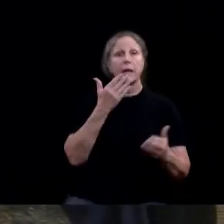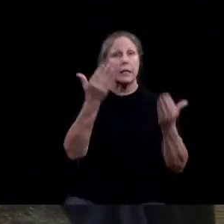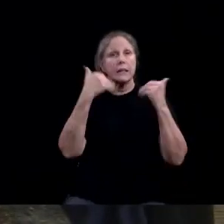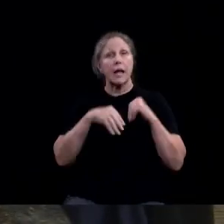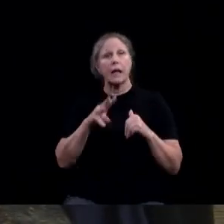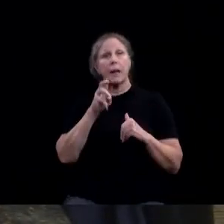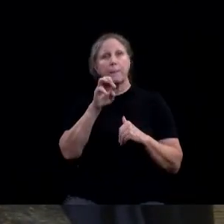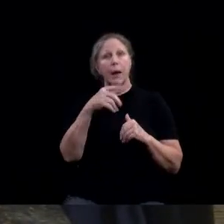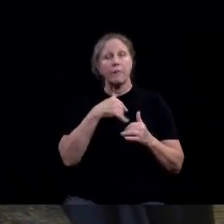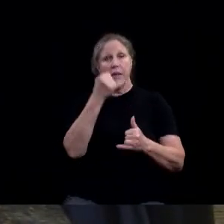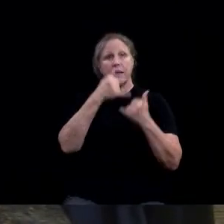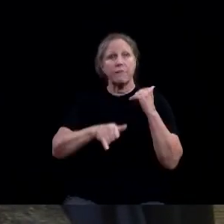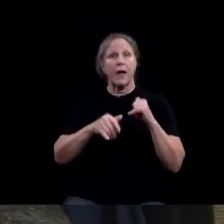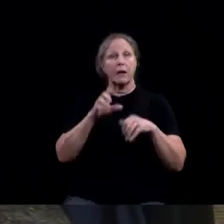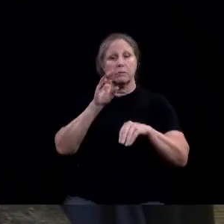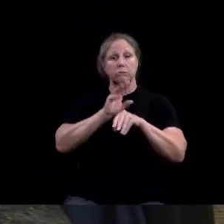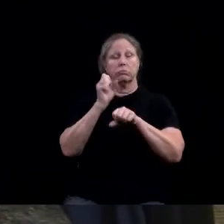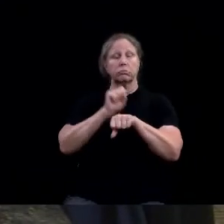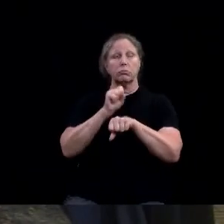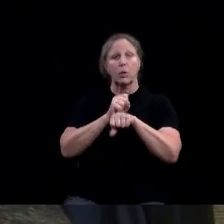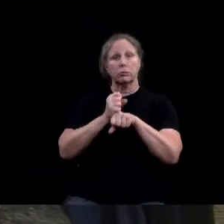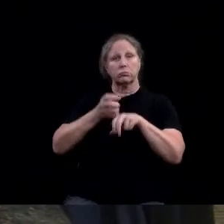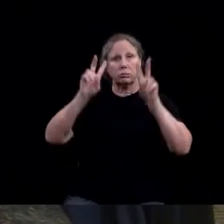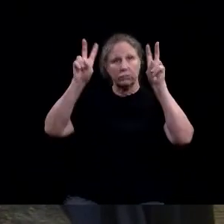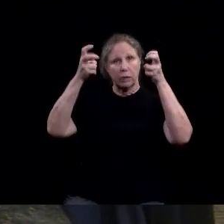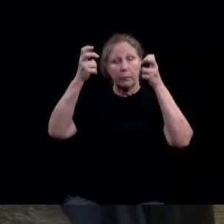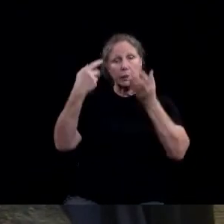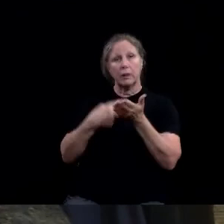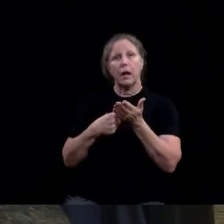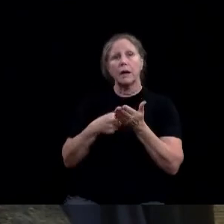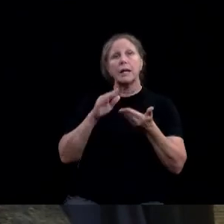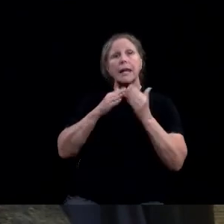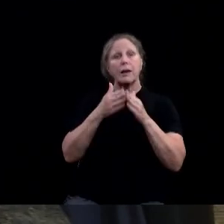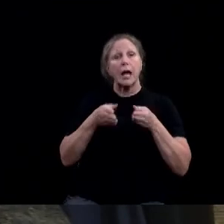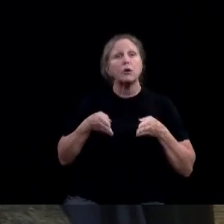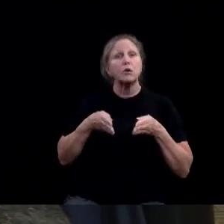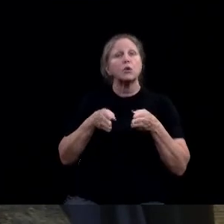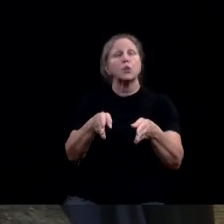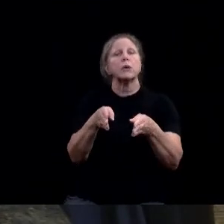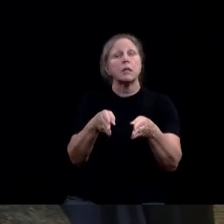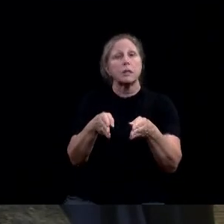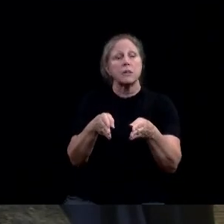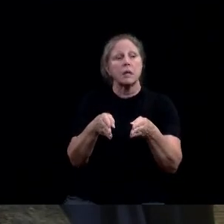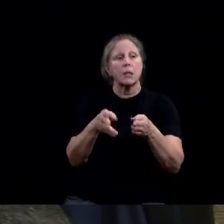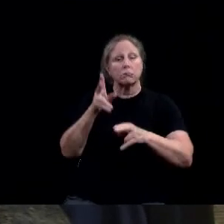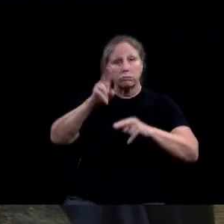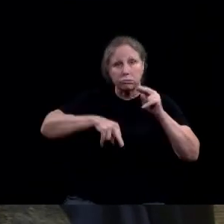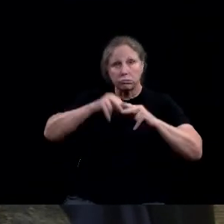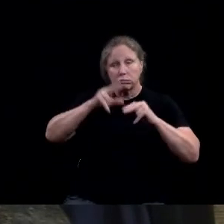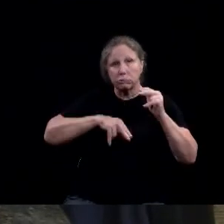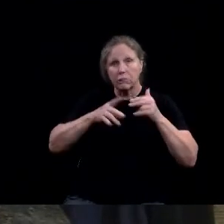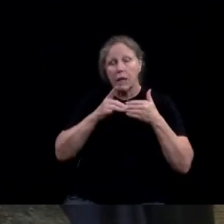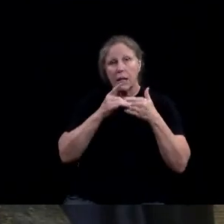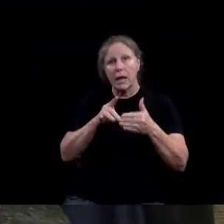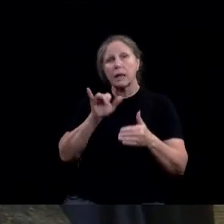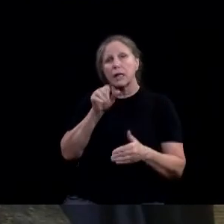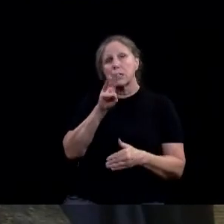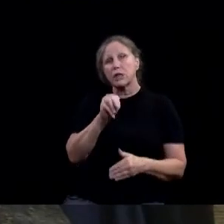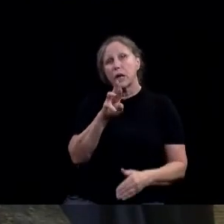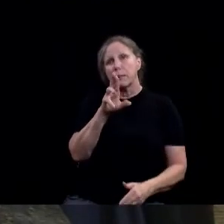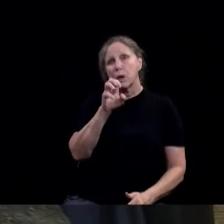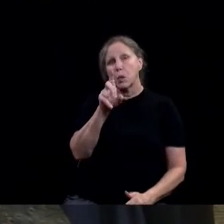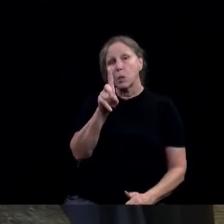a discussion of downtown streets reconstruction, be led by Jim Reed, our program manager for Better Streets